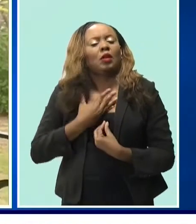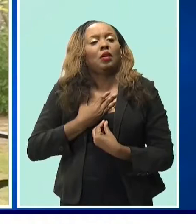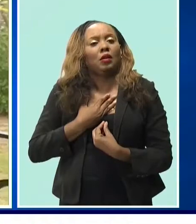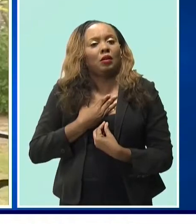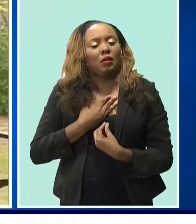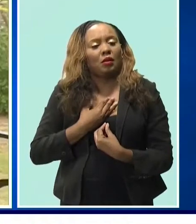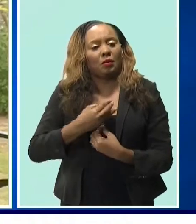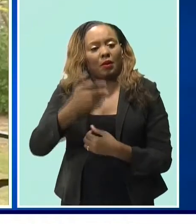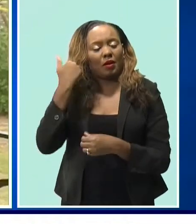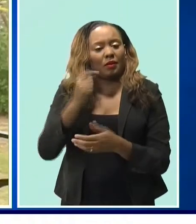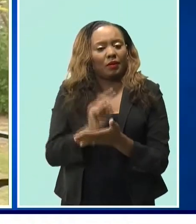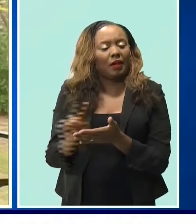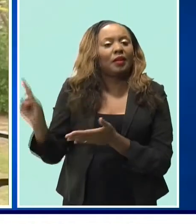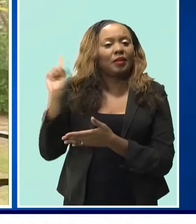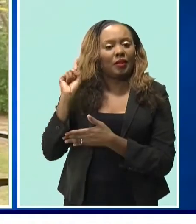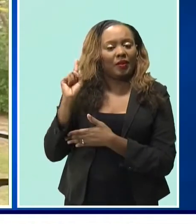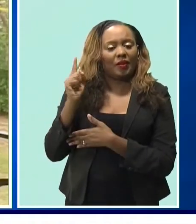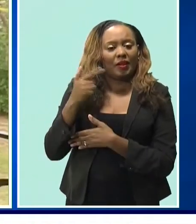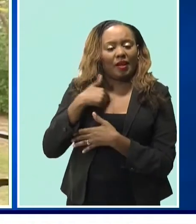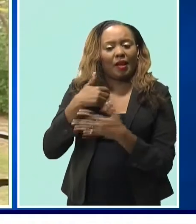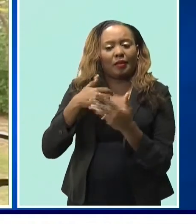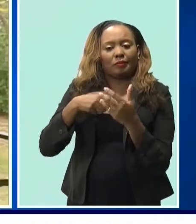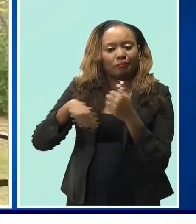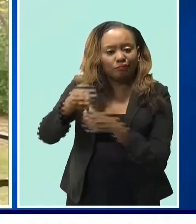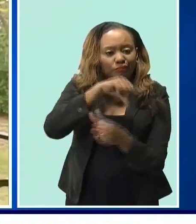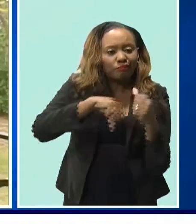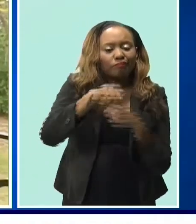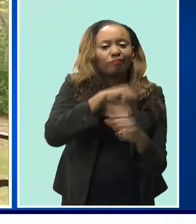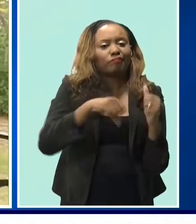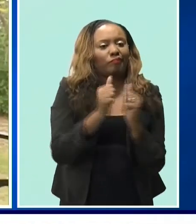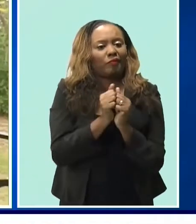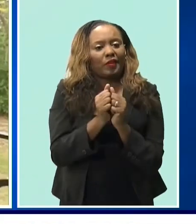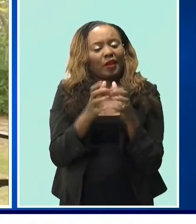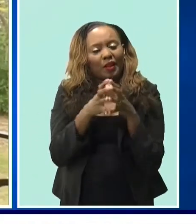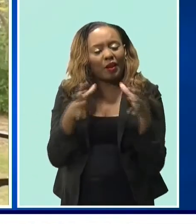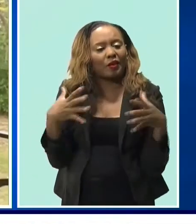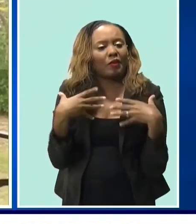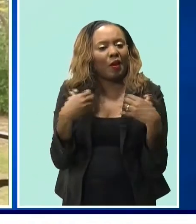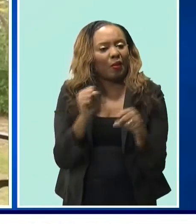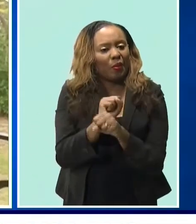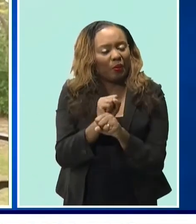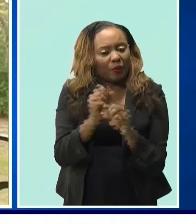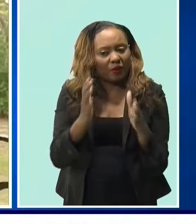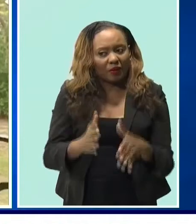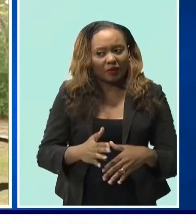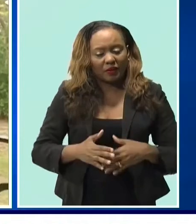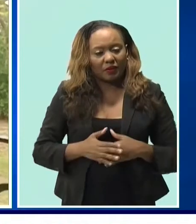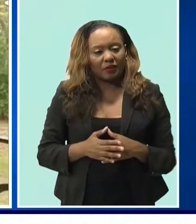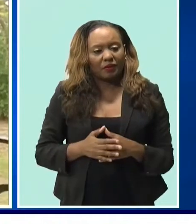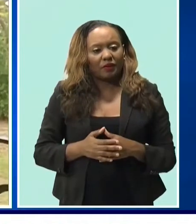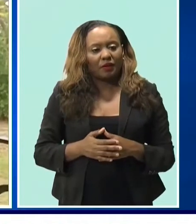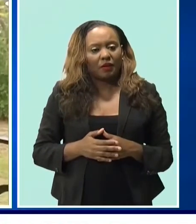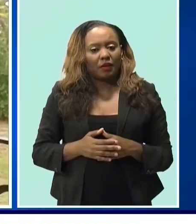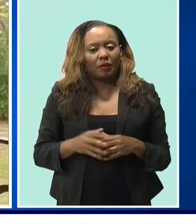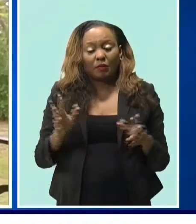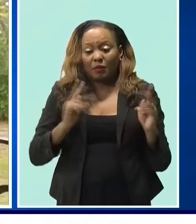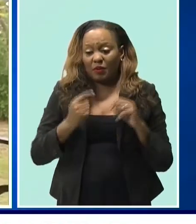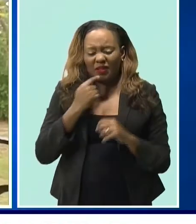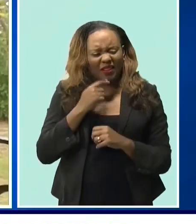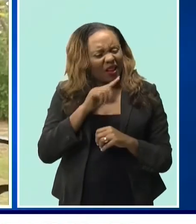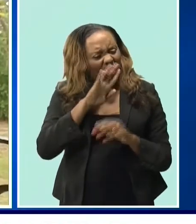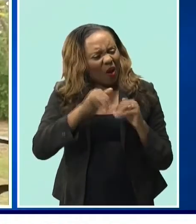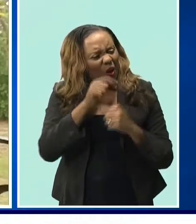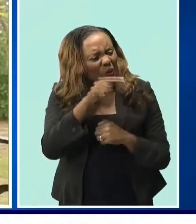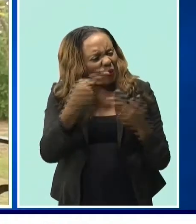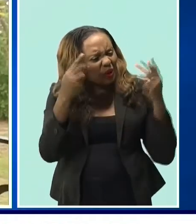in the last week I've had the opportunity to interact with a large number of you, and I've said to everyone who has asked me how do I feel and how